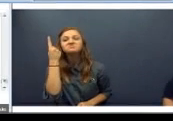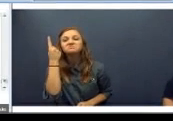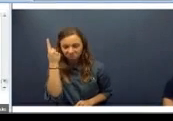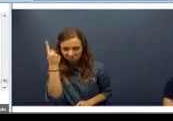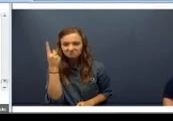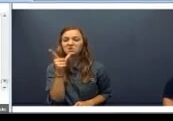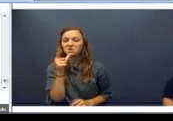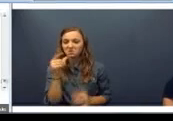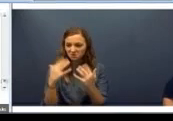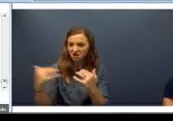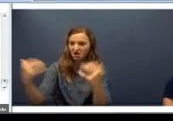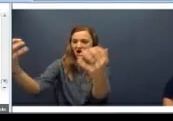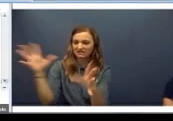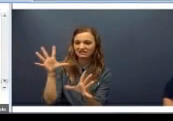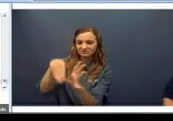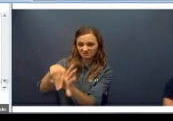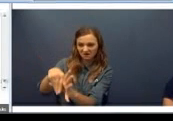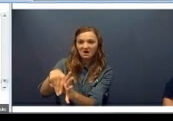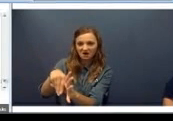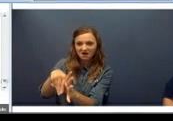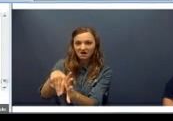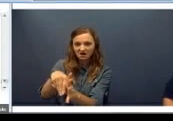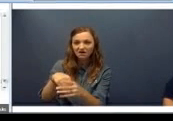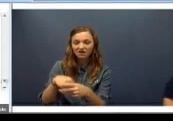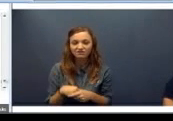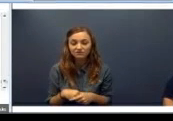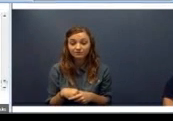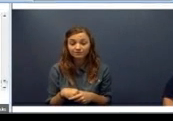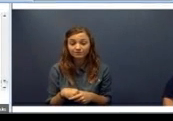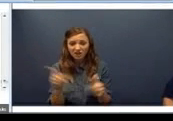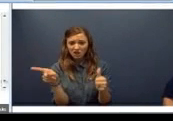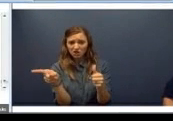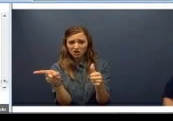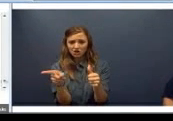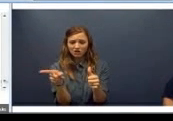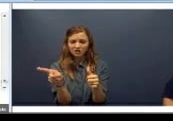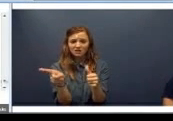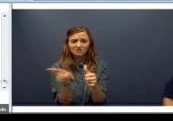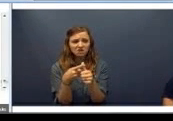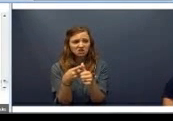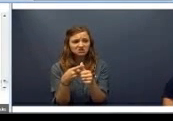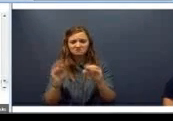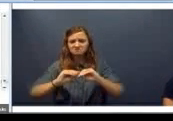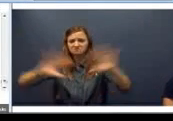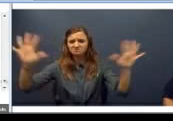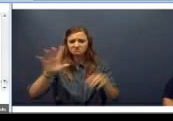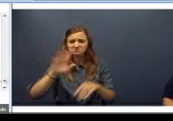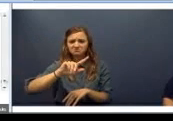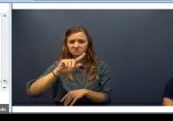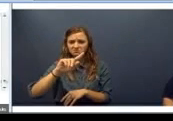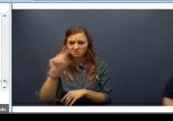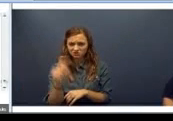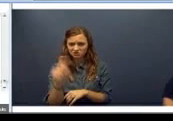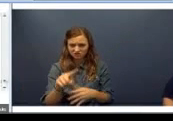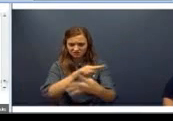have a better sense of who they are speaking to. First is pretty